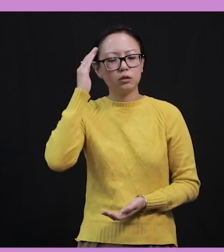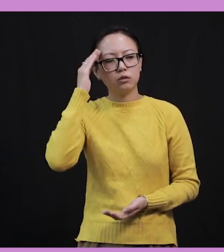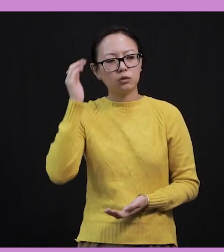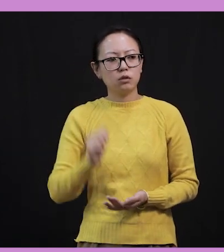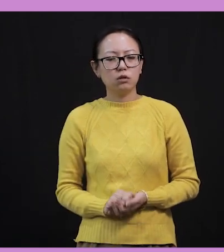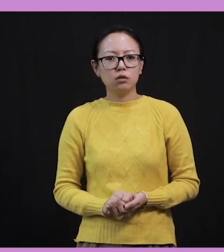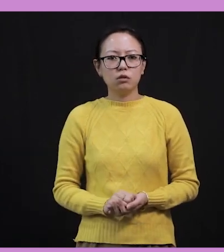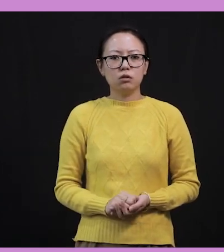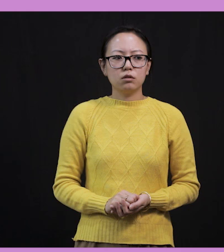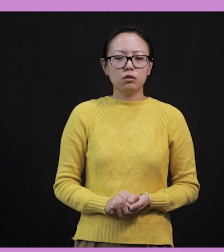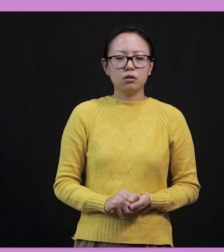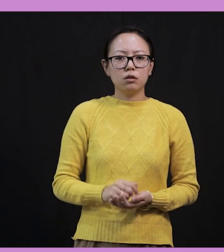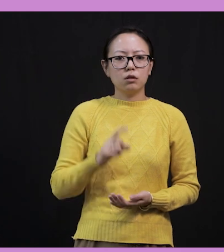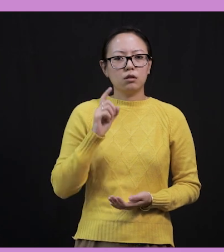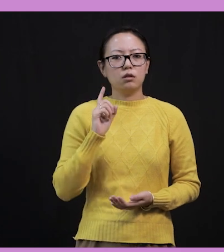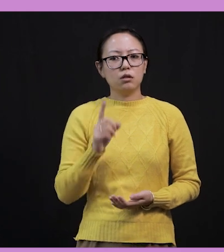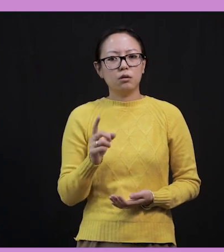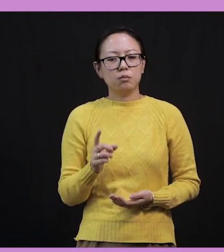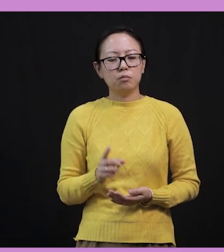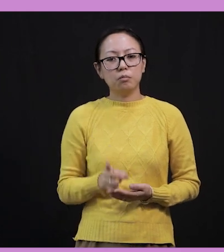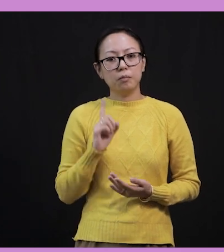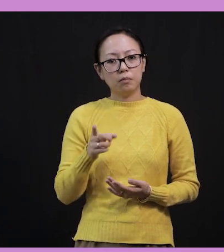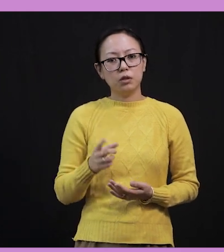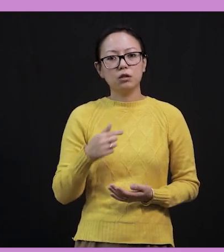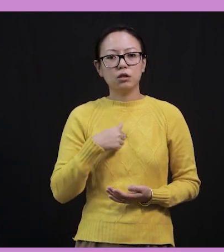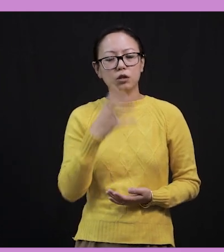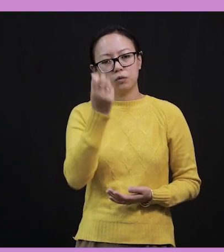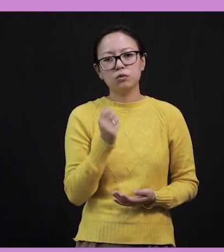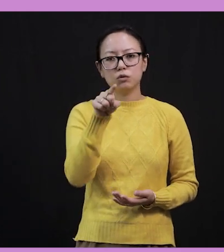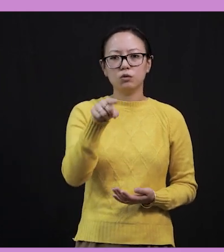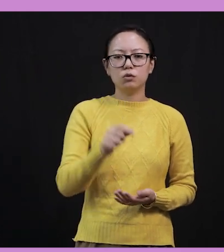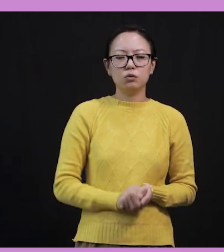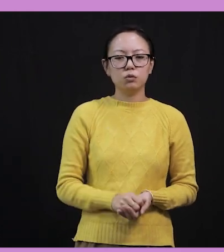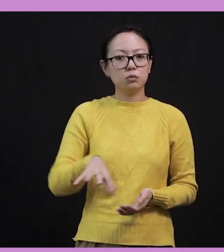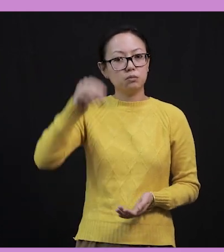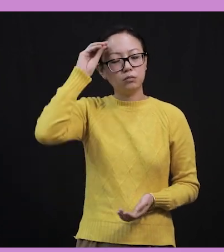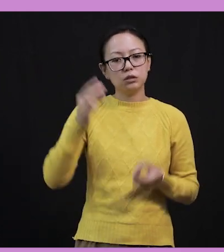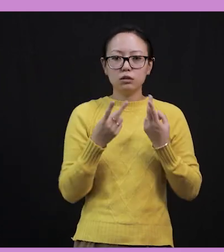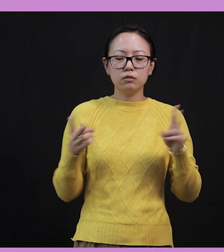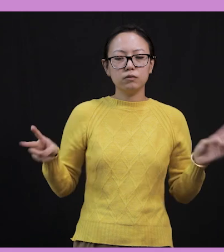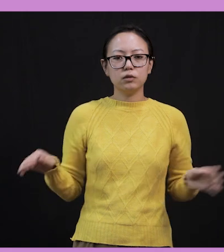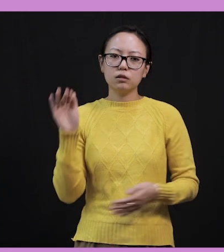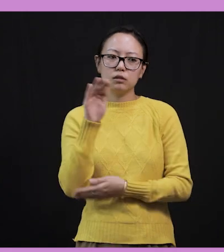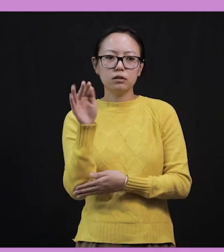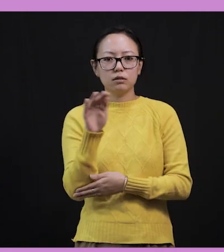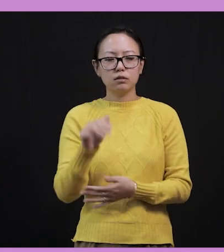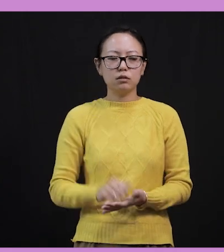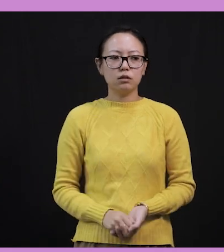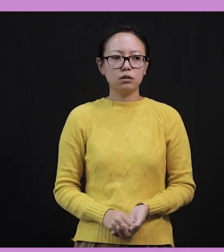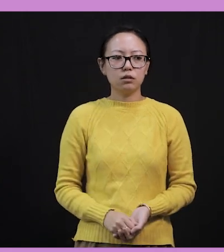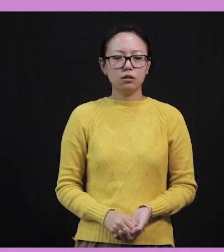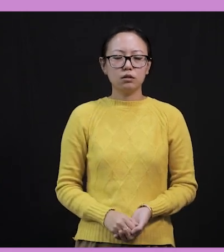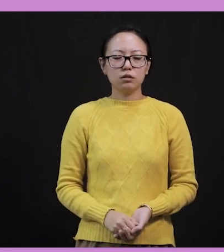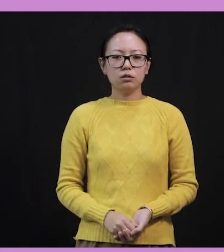garden snake was not dangerous, but as the poet says, it was. So find out about snakes who are maybe dangerous or